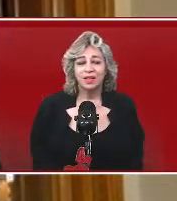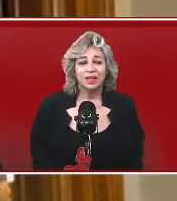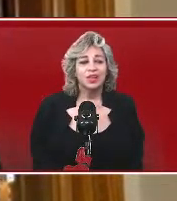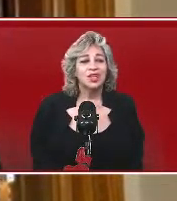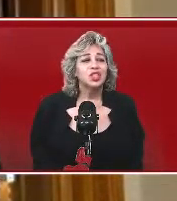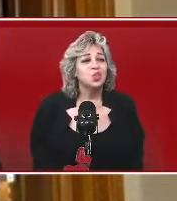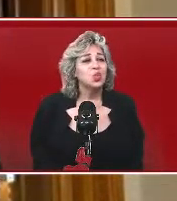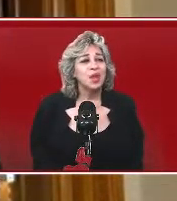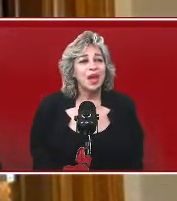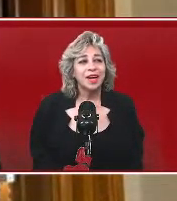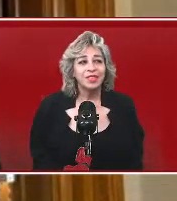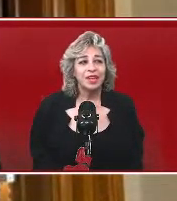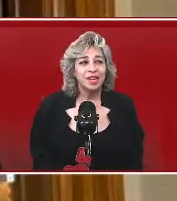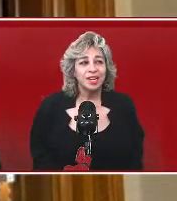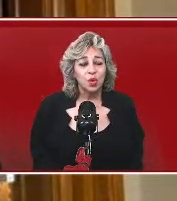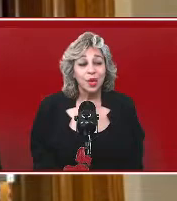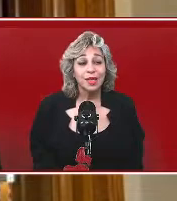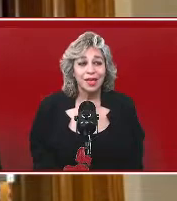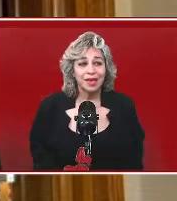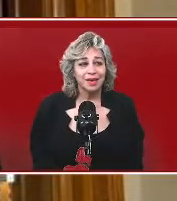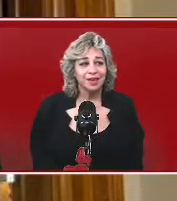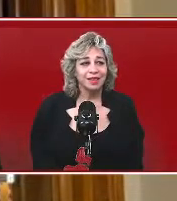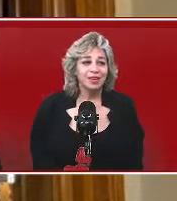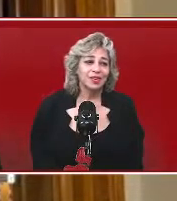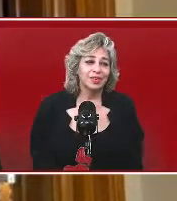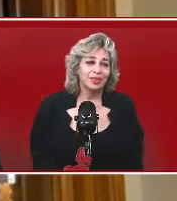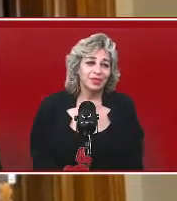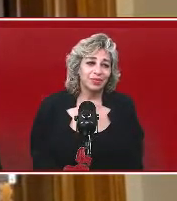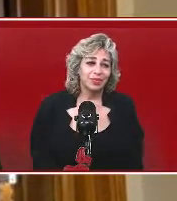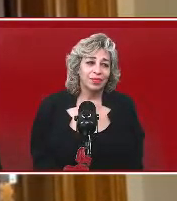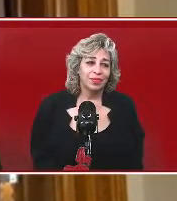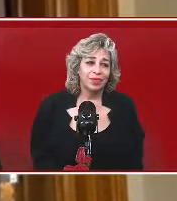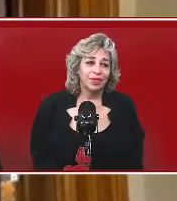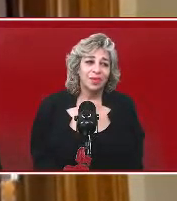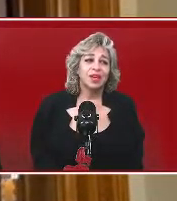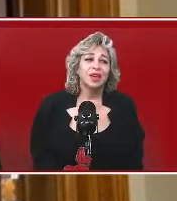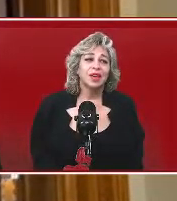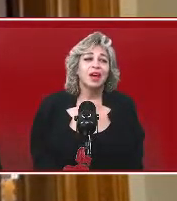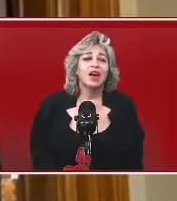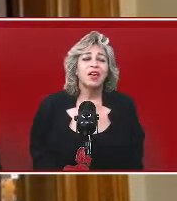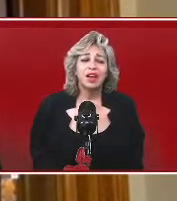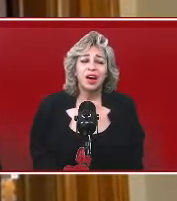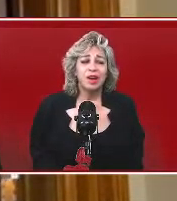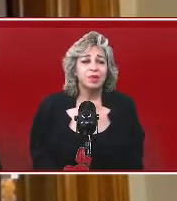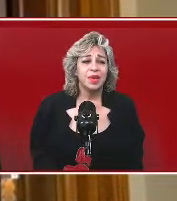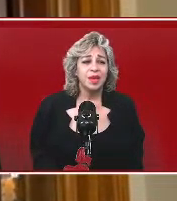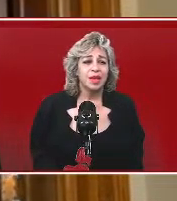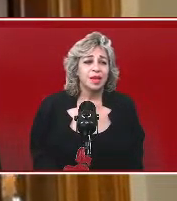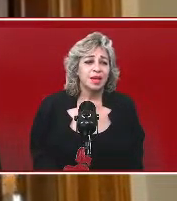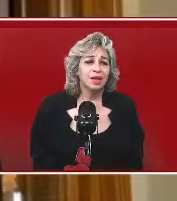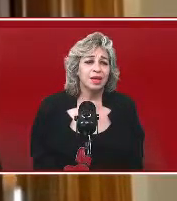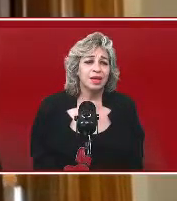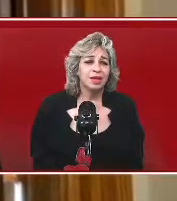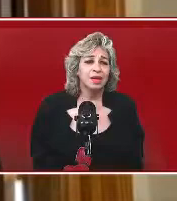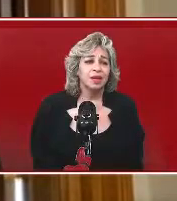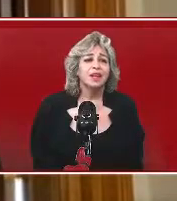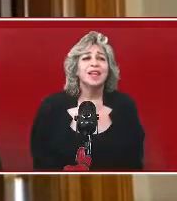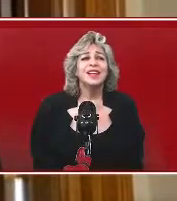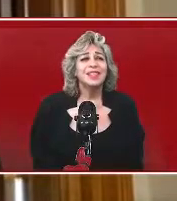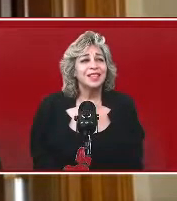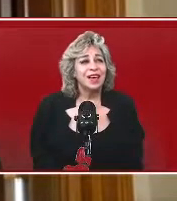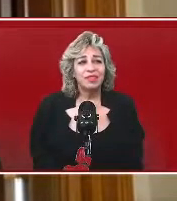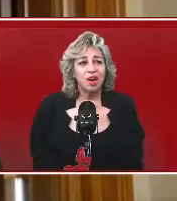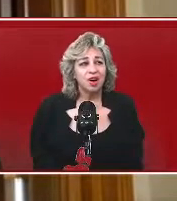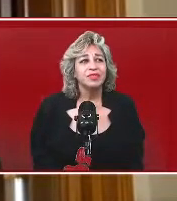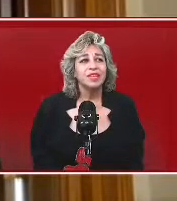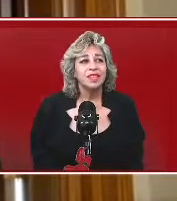pronto. To reactivate it quickly. La economía. Tengamos our economy. Confianza.